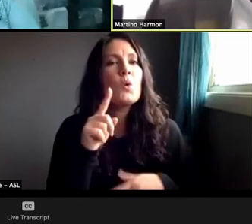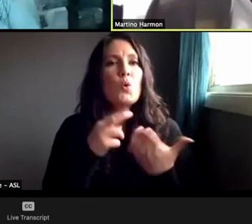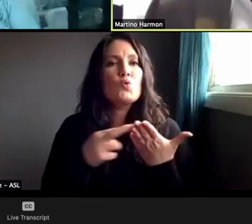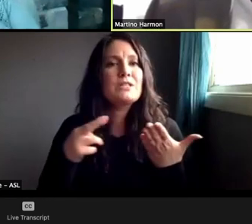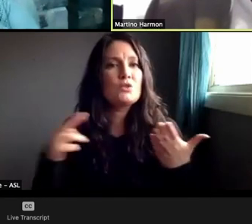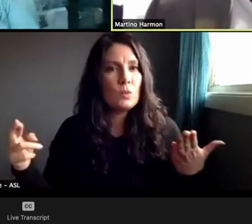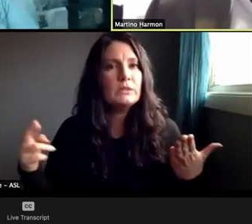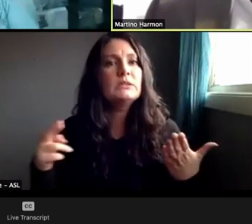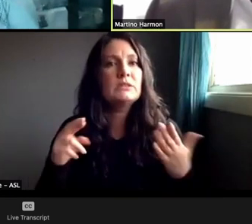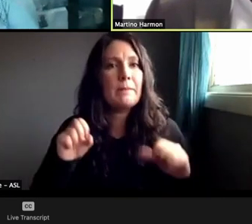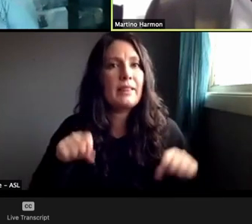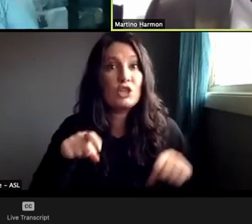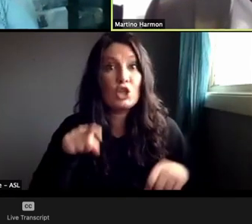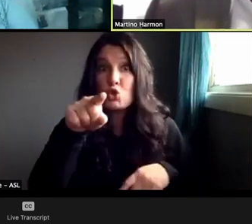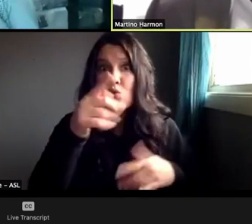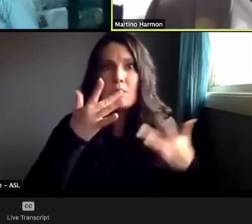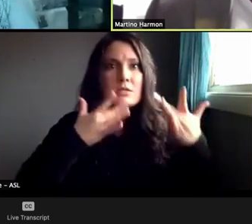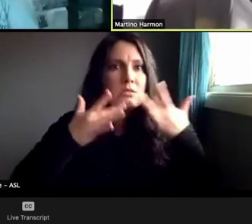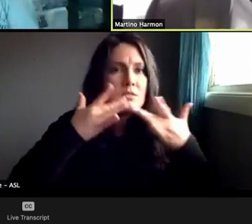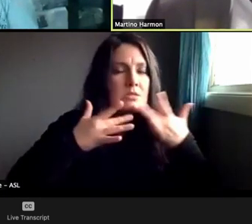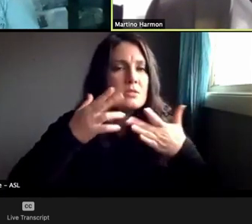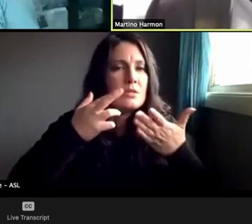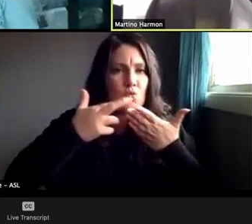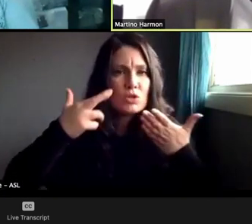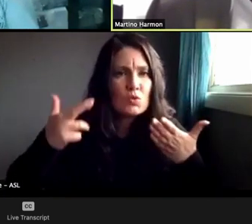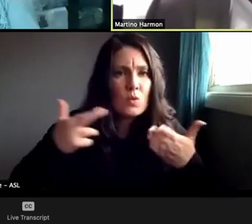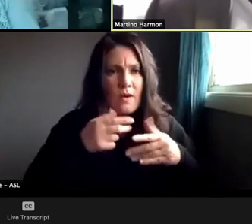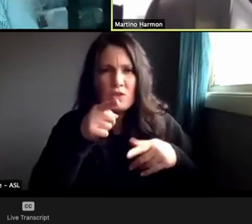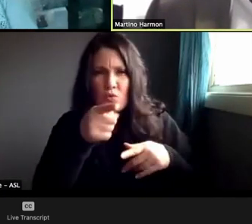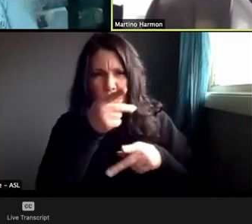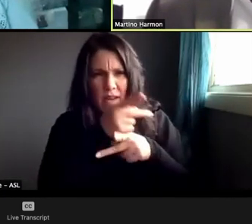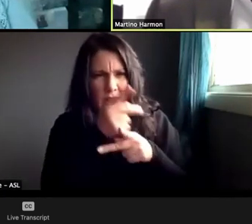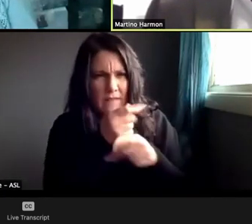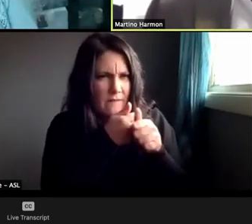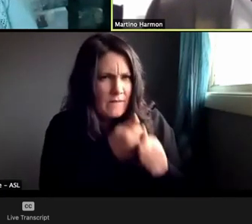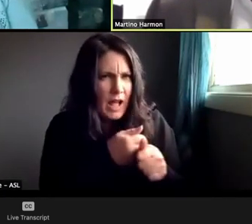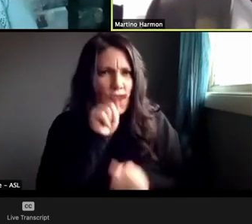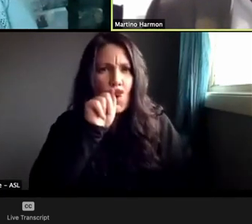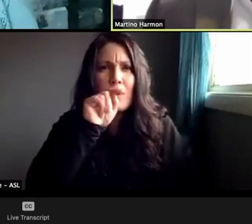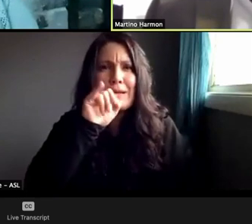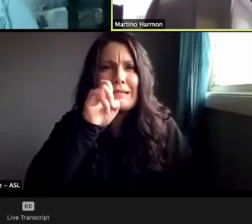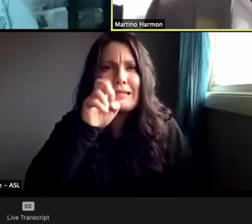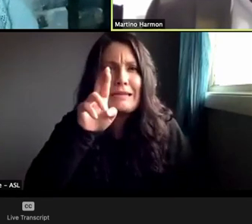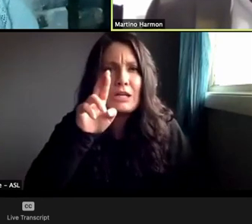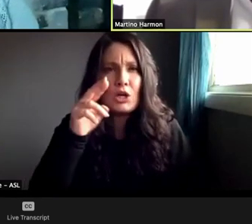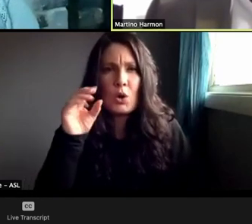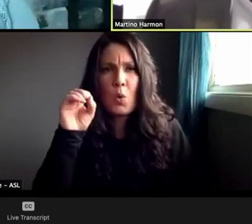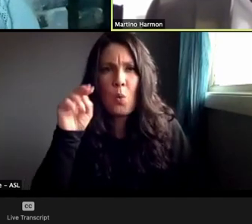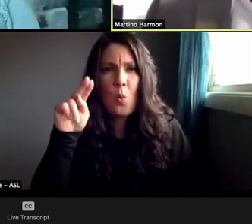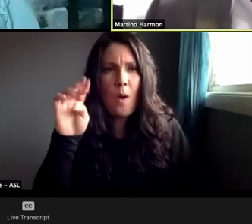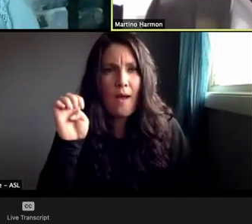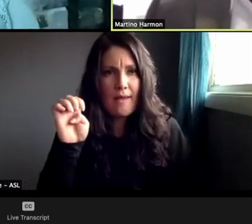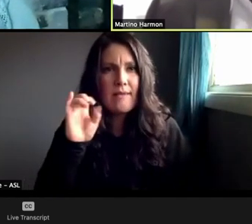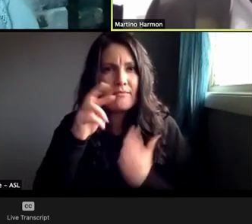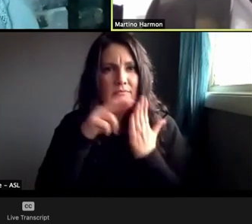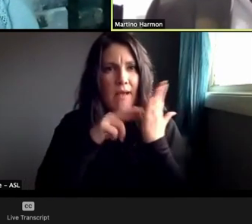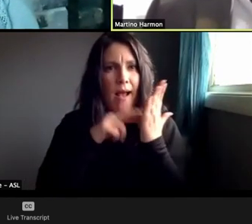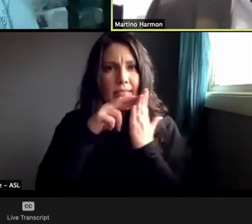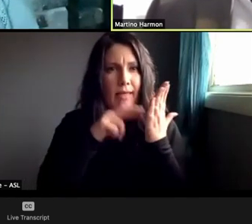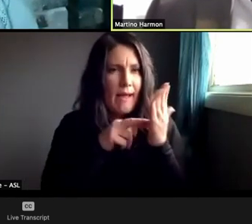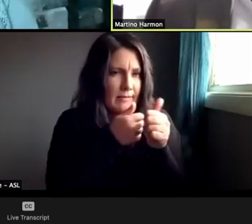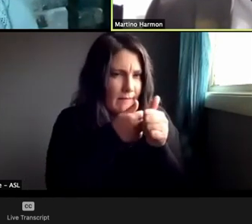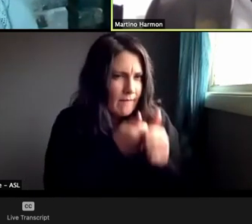resourceful, frugal, and careful to follow the tier one guidelines, which has helped us to navigate a difficult